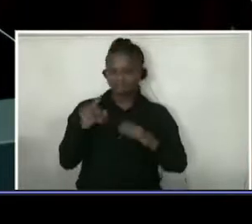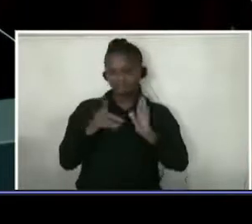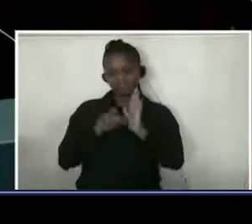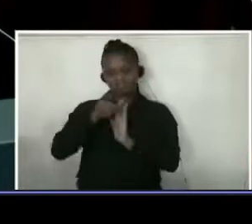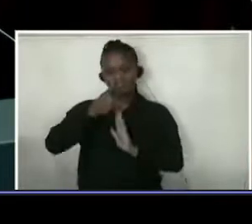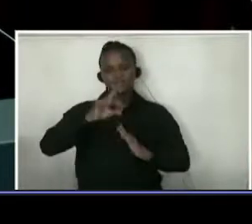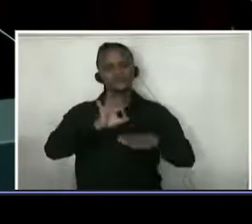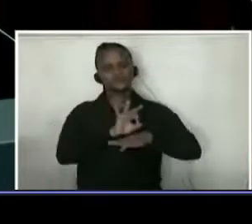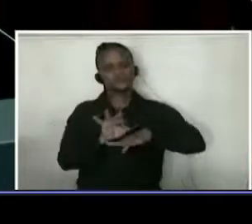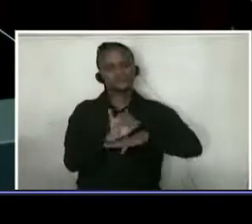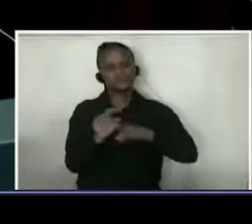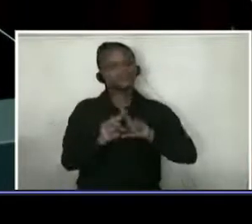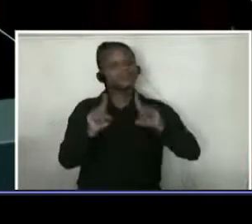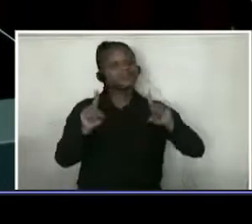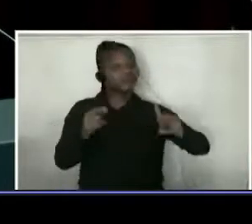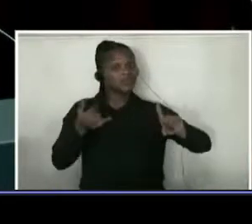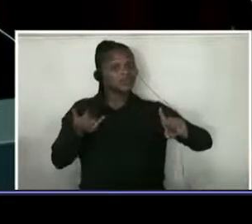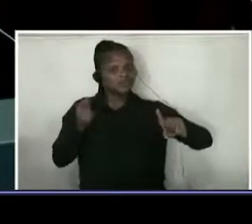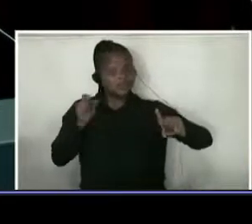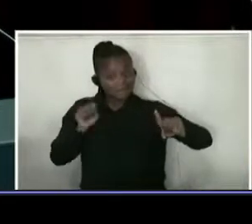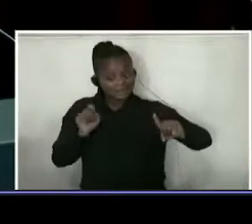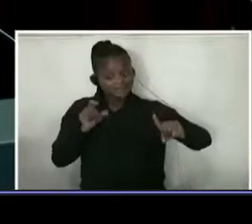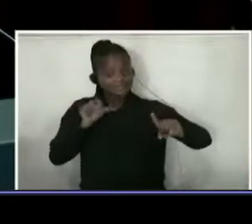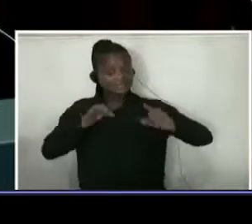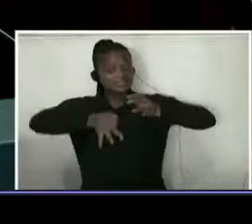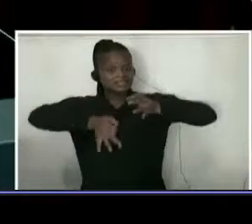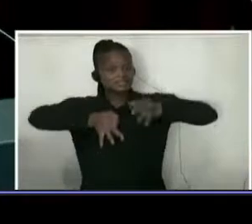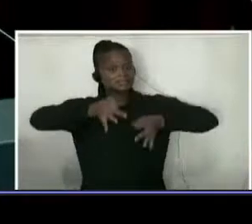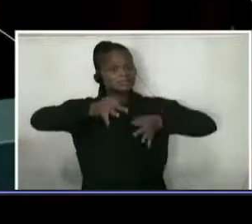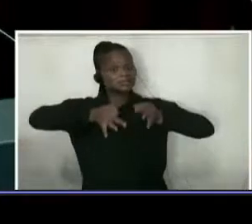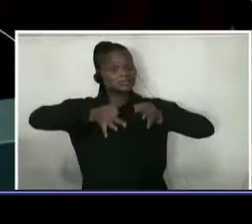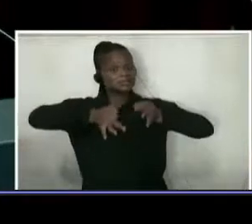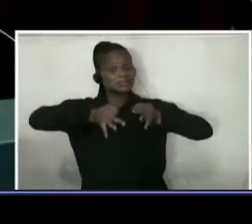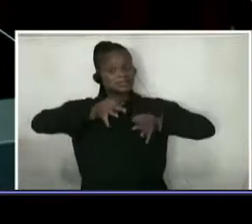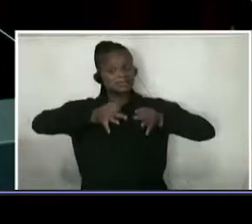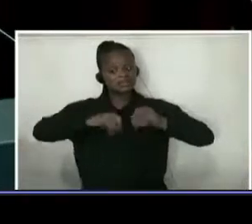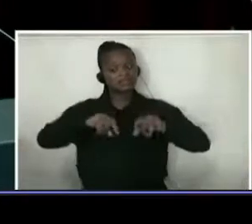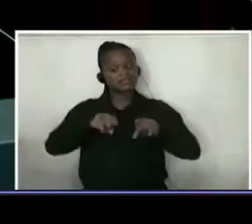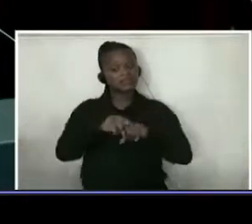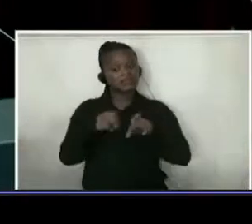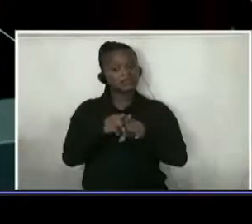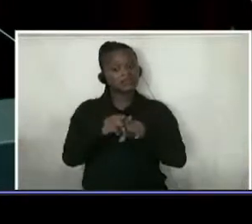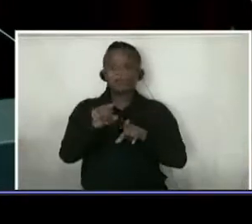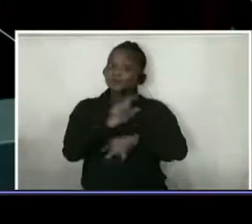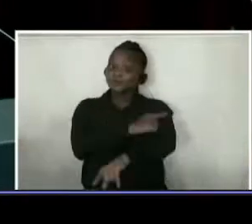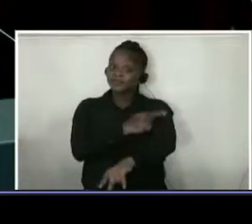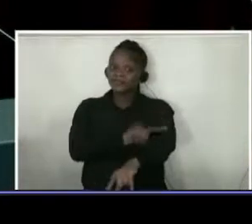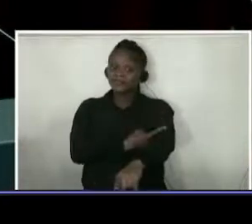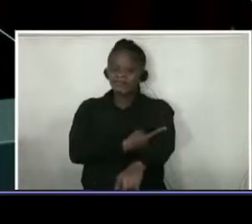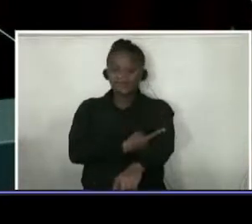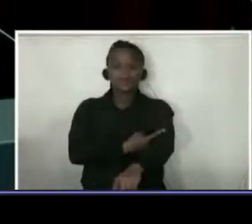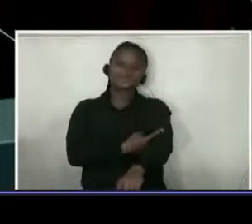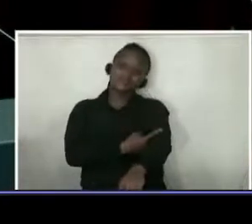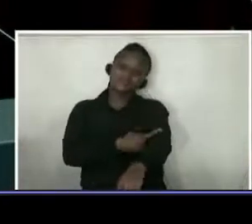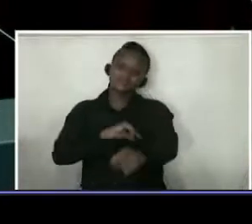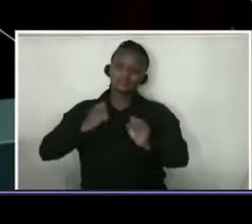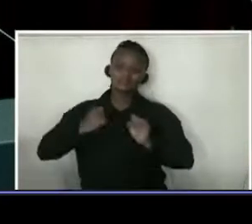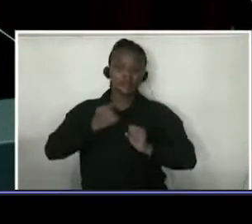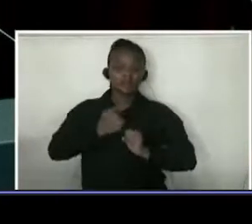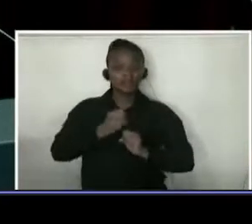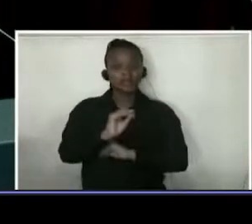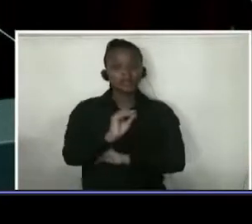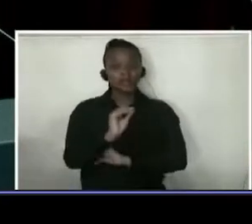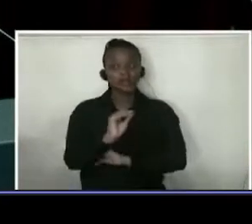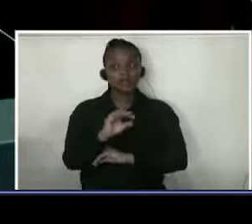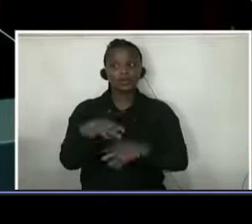political instability and power struggle, as well as incompetent leadership, our infrastructure is detracting